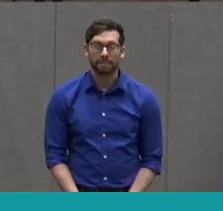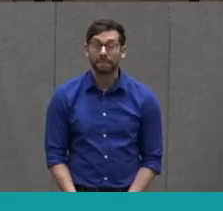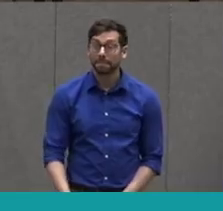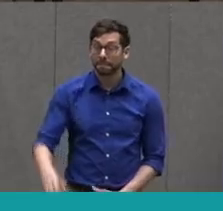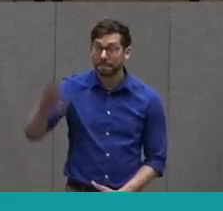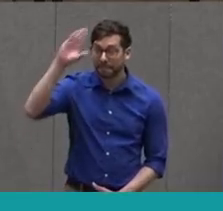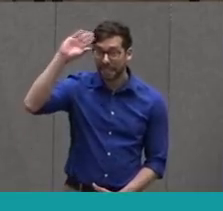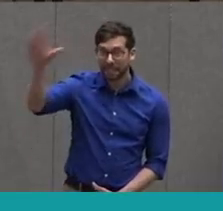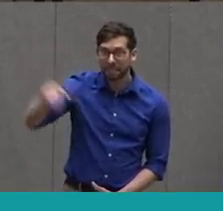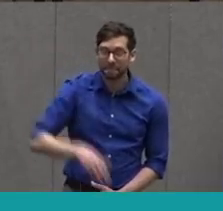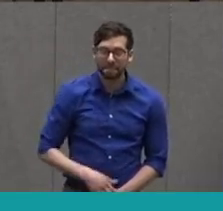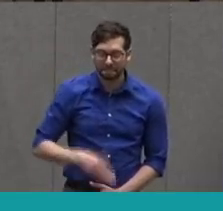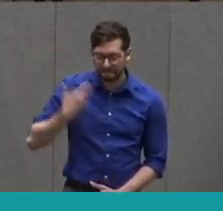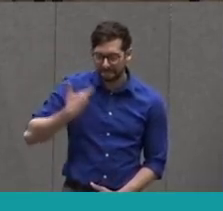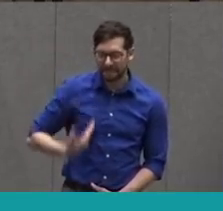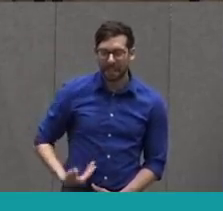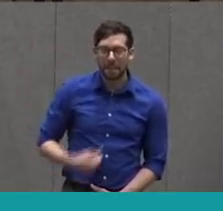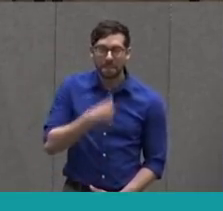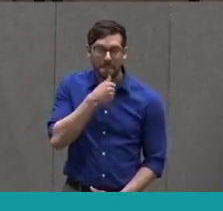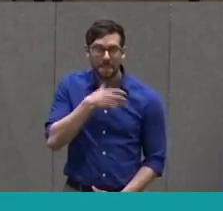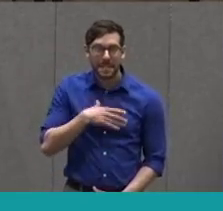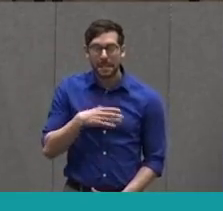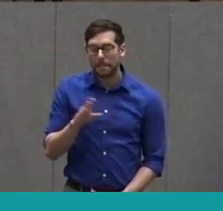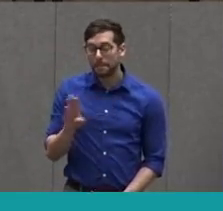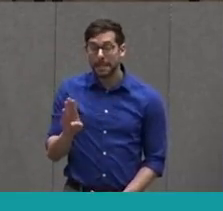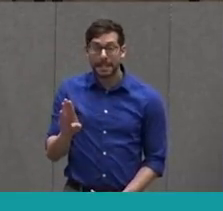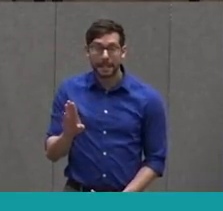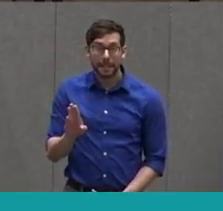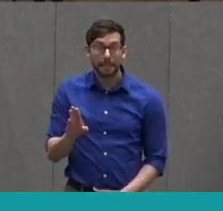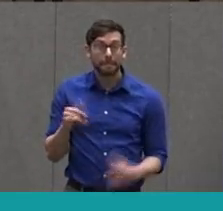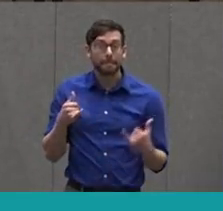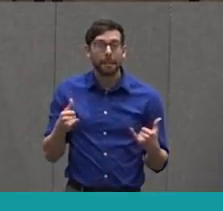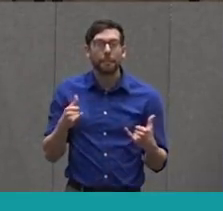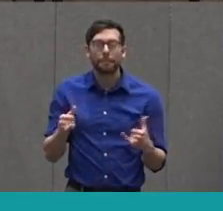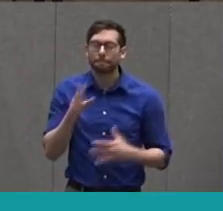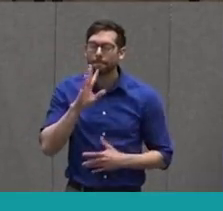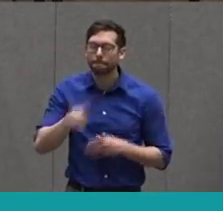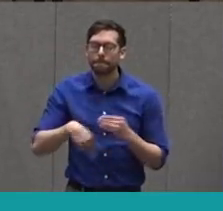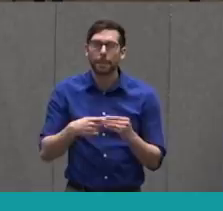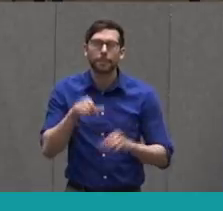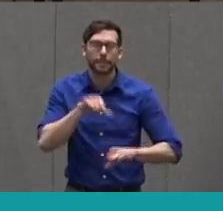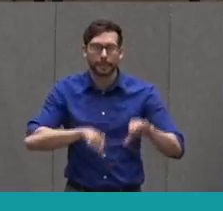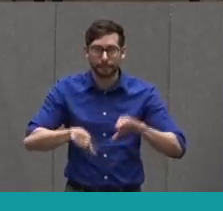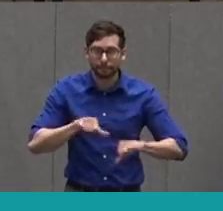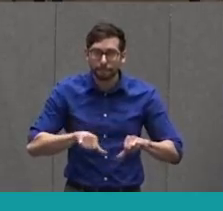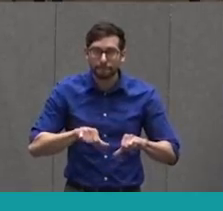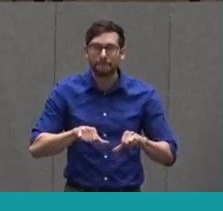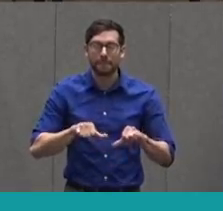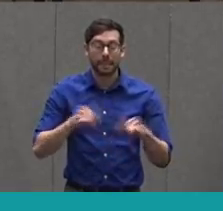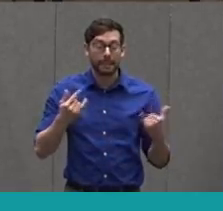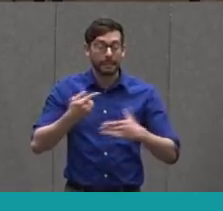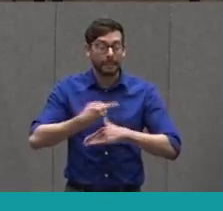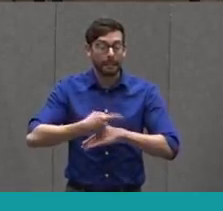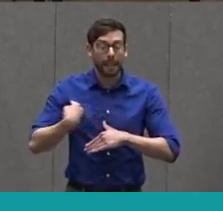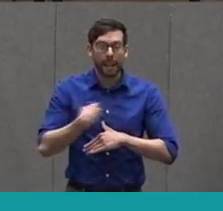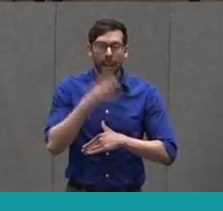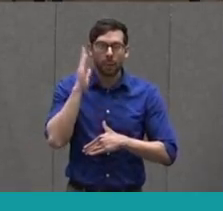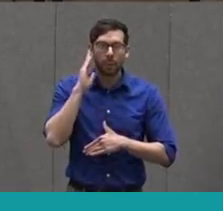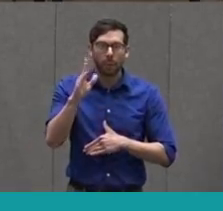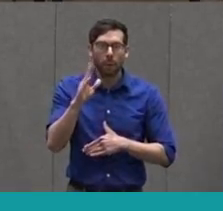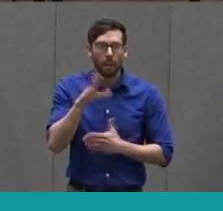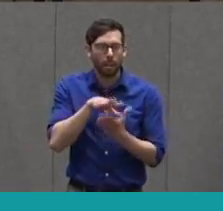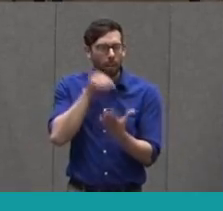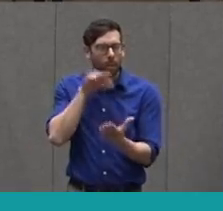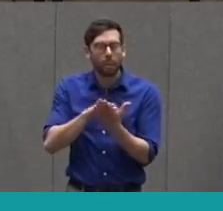Hi, I'm Mrs. B, and we're going to talk science. Today, we're going to focus on property and